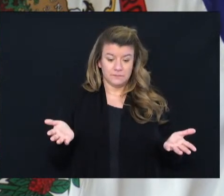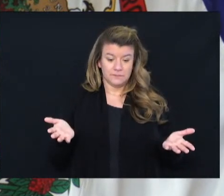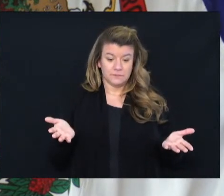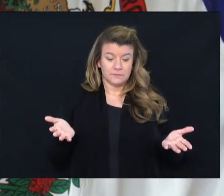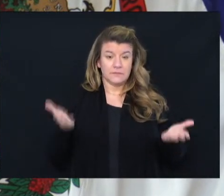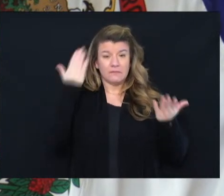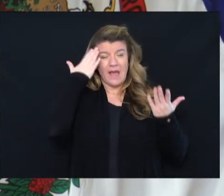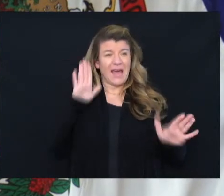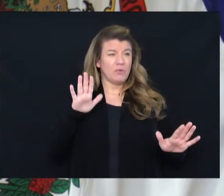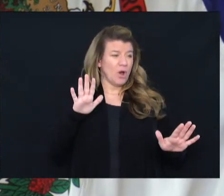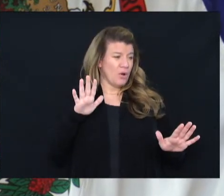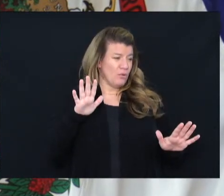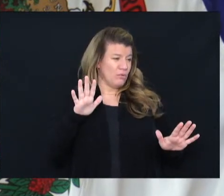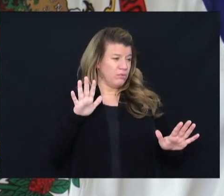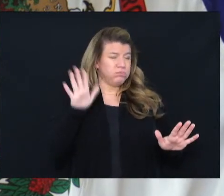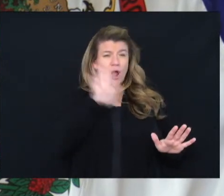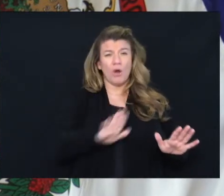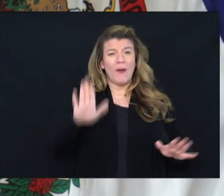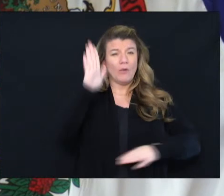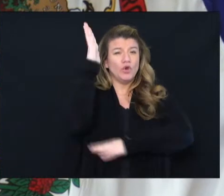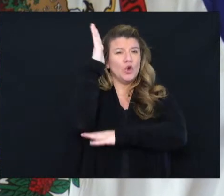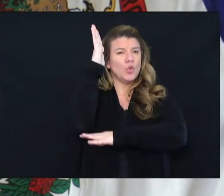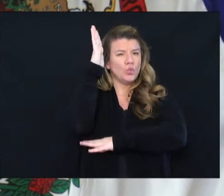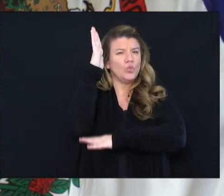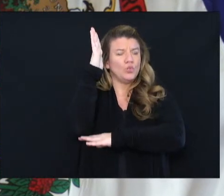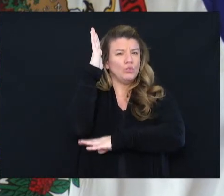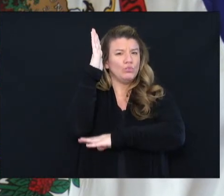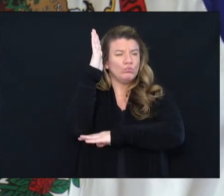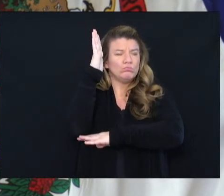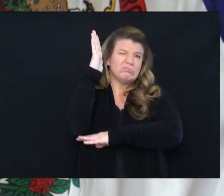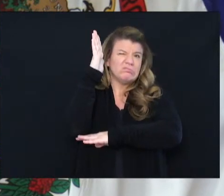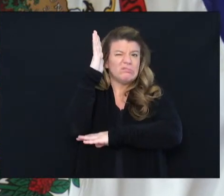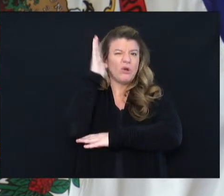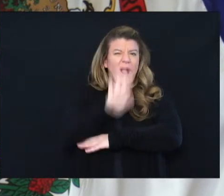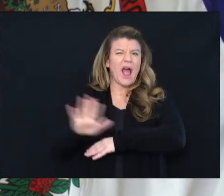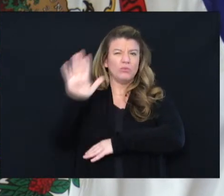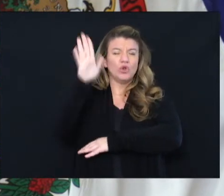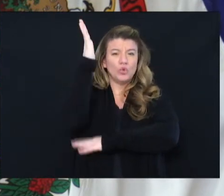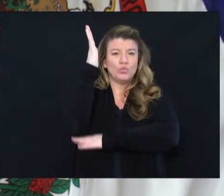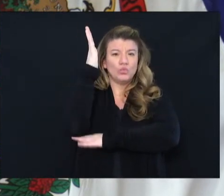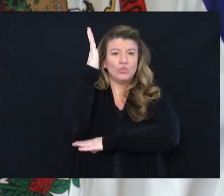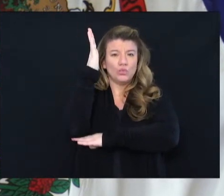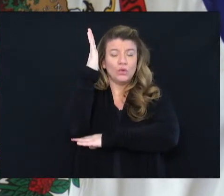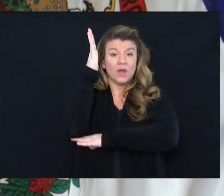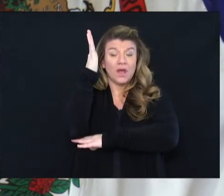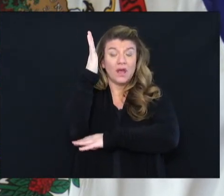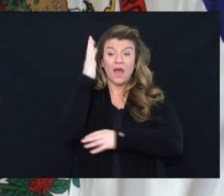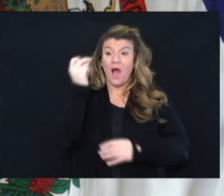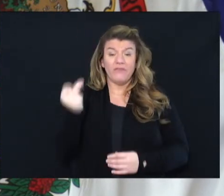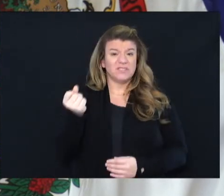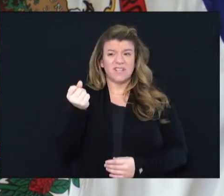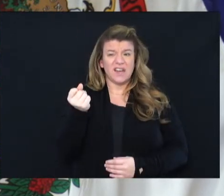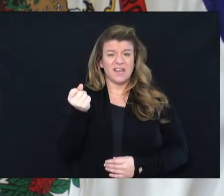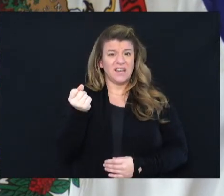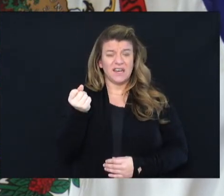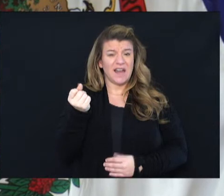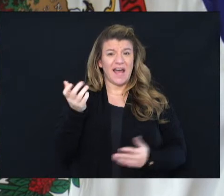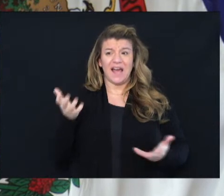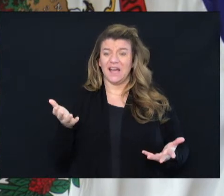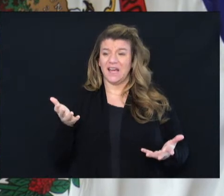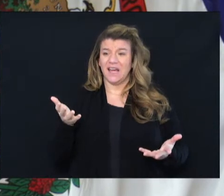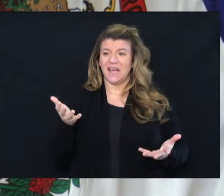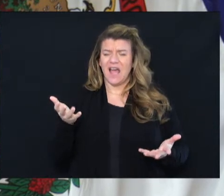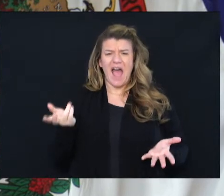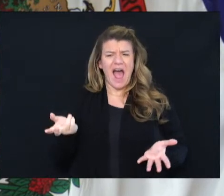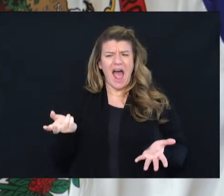I don't know, somewhere around noontime or they're close, and all of a sudden, I'd